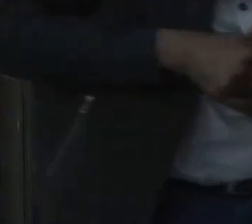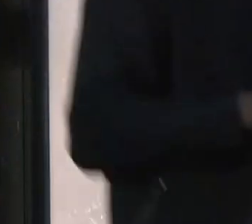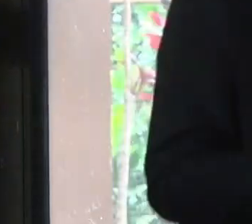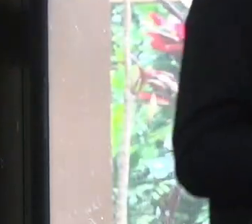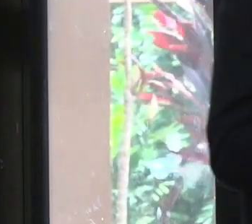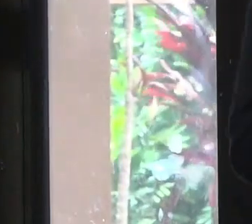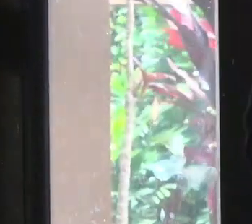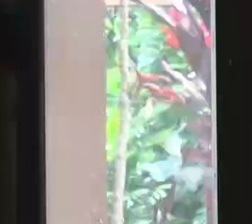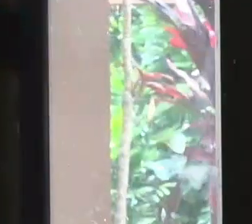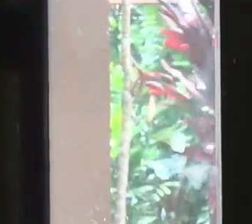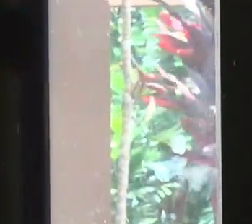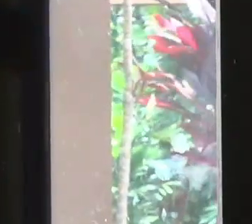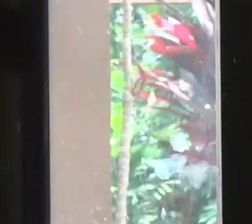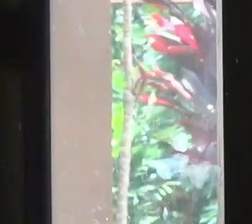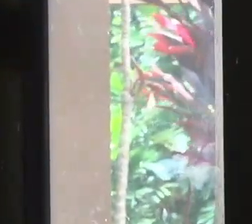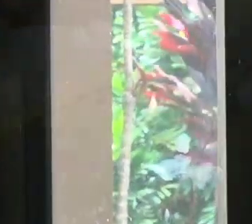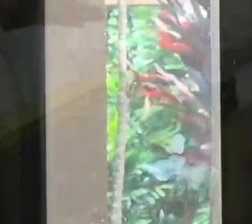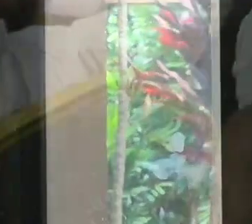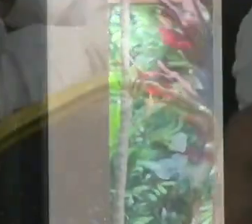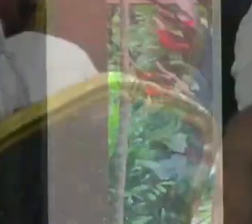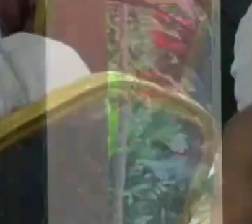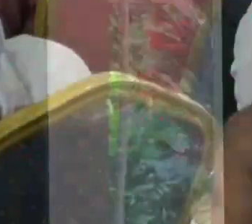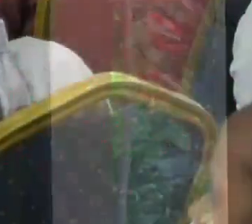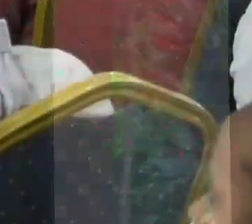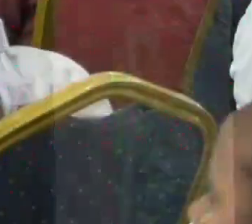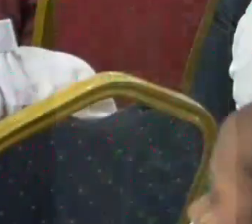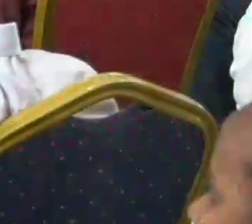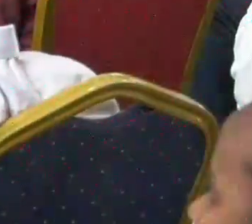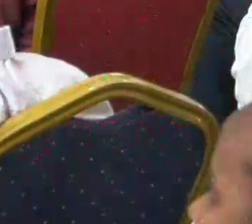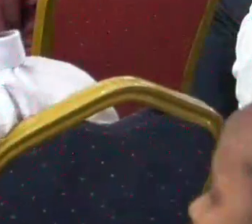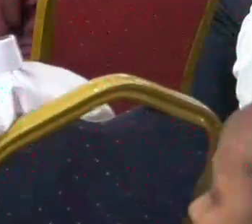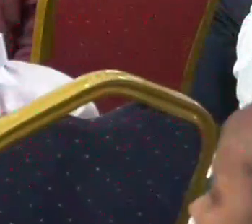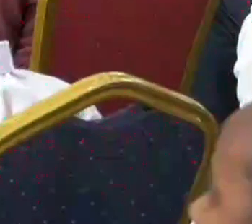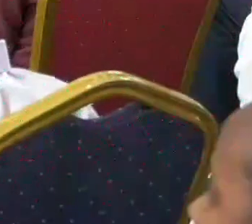PIN, but in a year's time, they've never filed. How do we go about that?